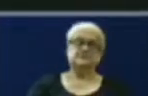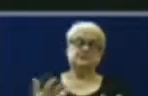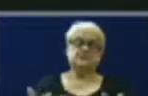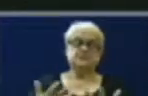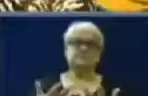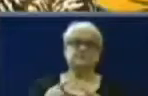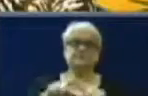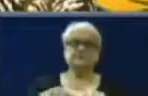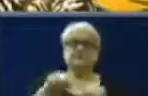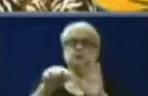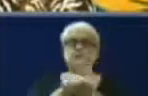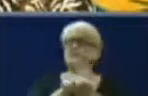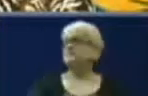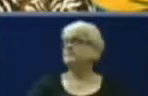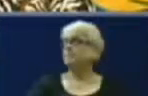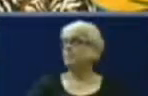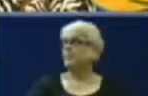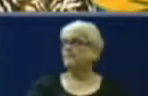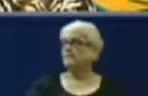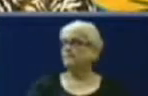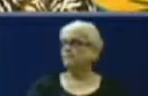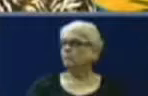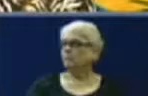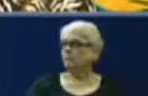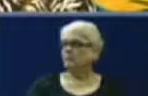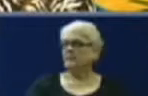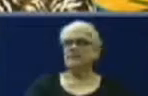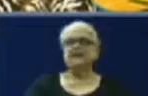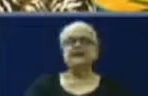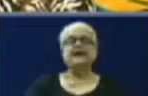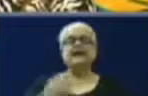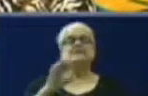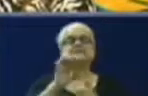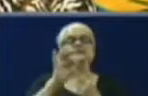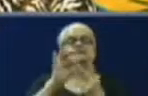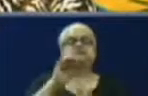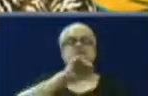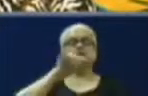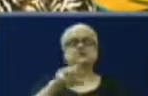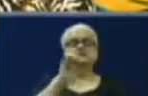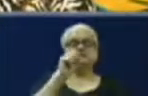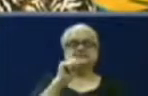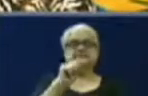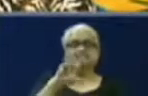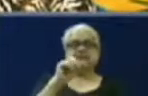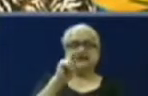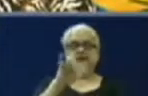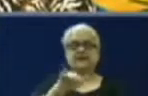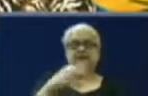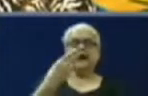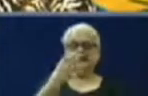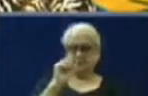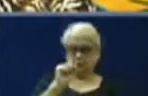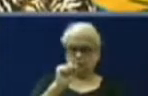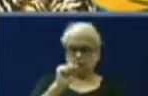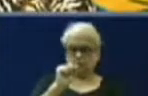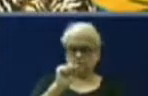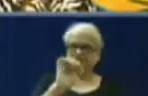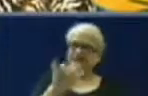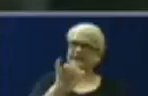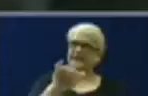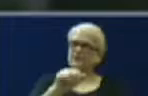Okay, and then I wanted to ask, if those who choose to go to Jefferson County High School, that's ordinarily